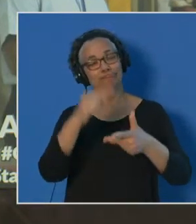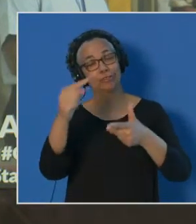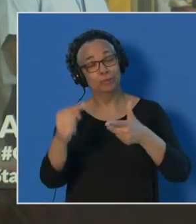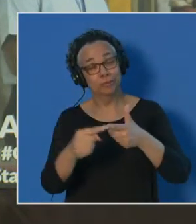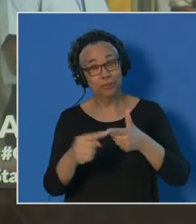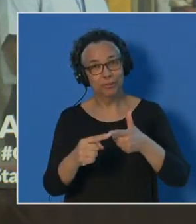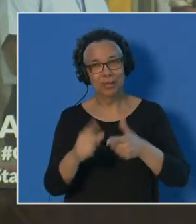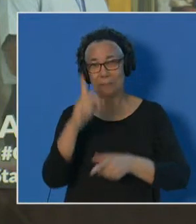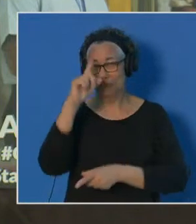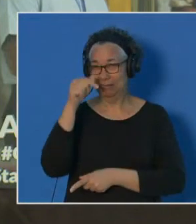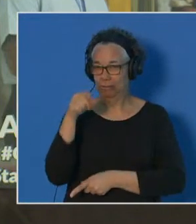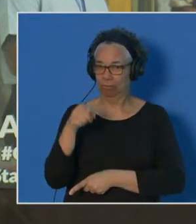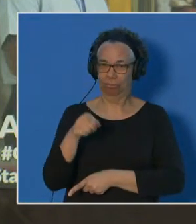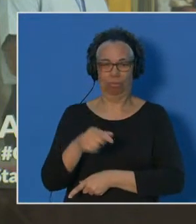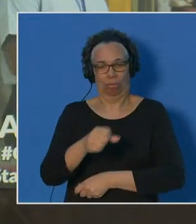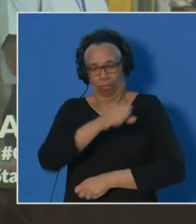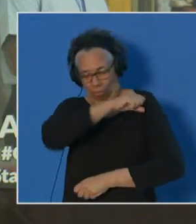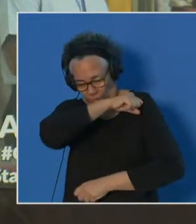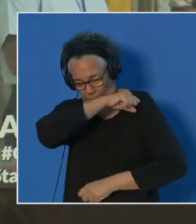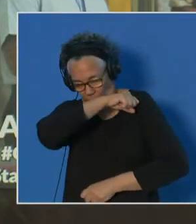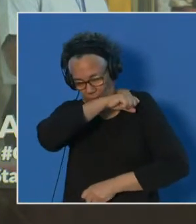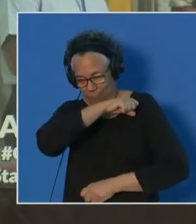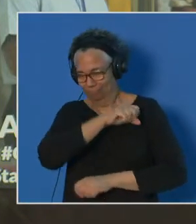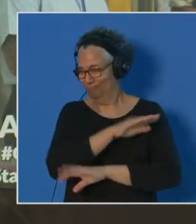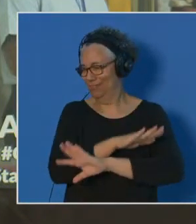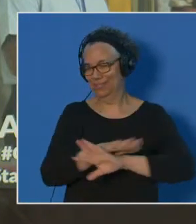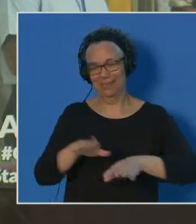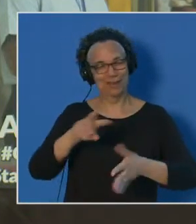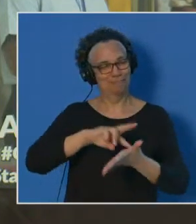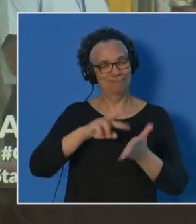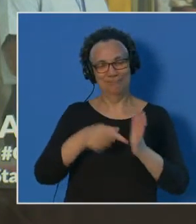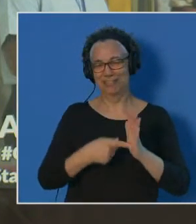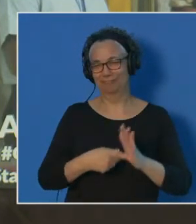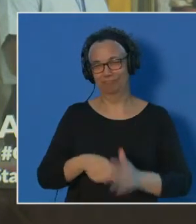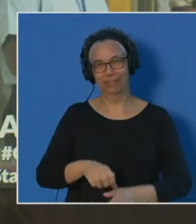just because someone has a cough does not mean that they have the coronavirus.